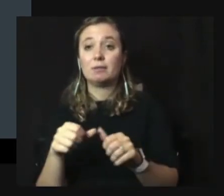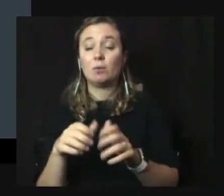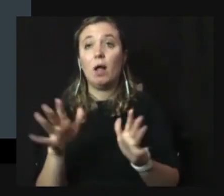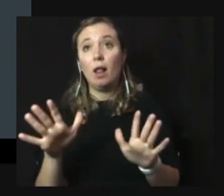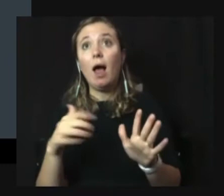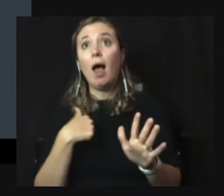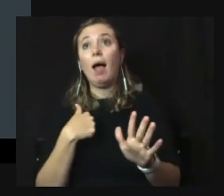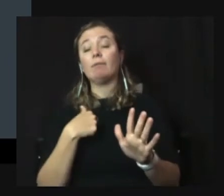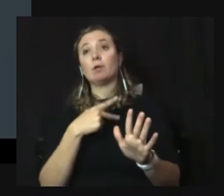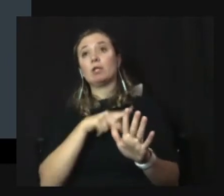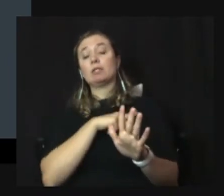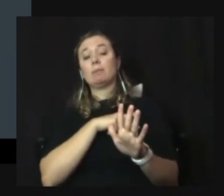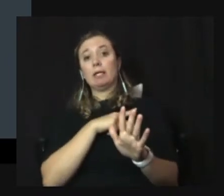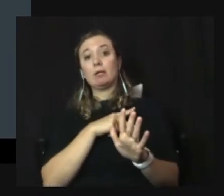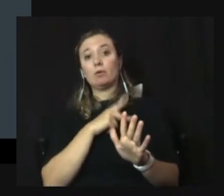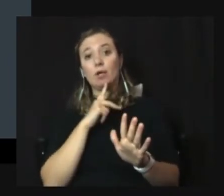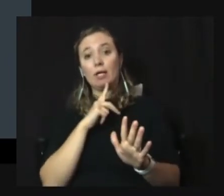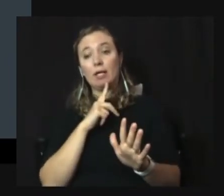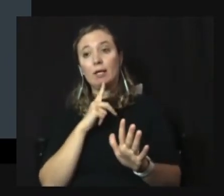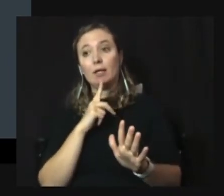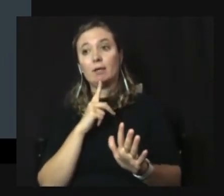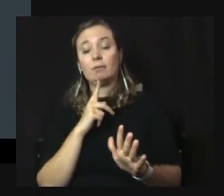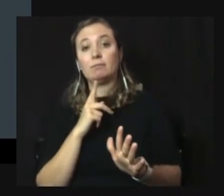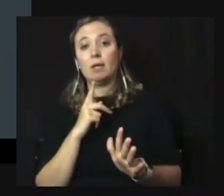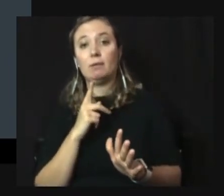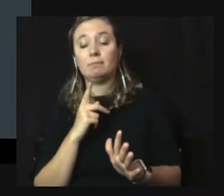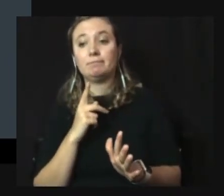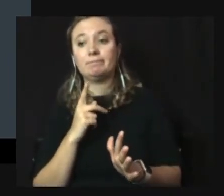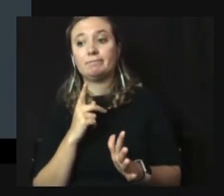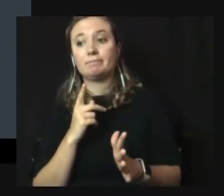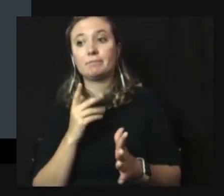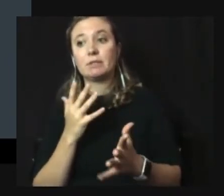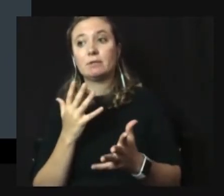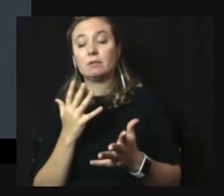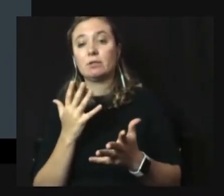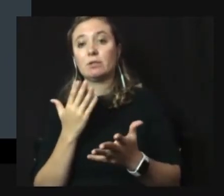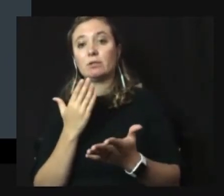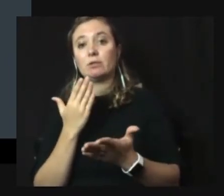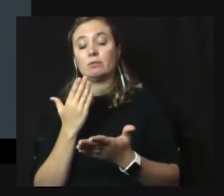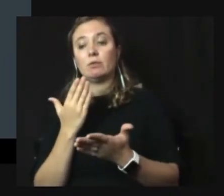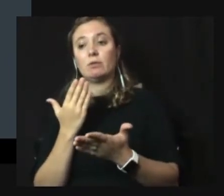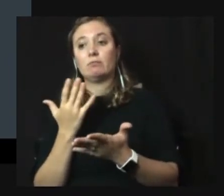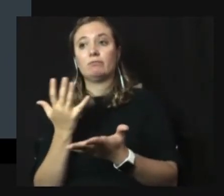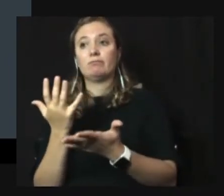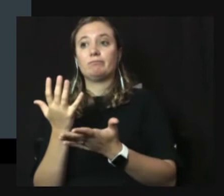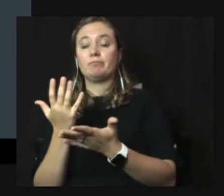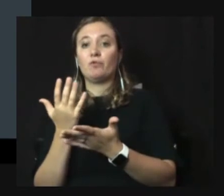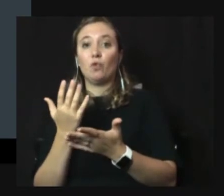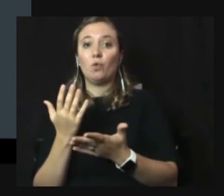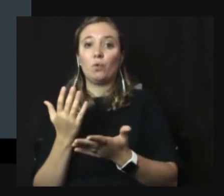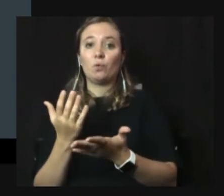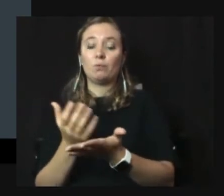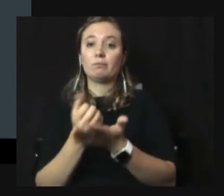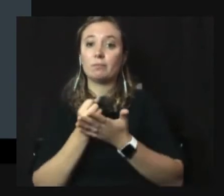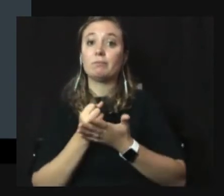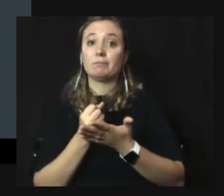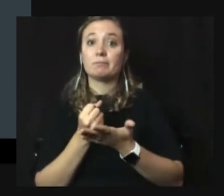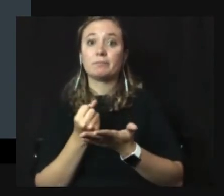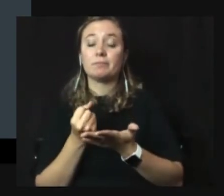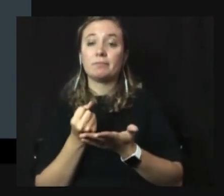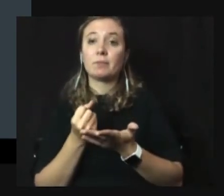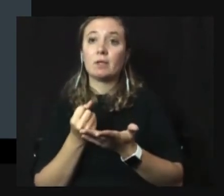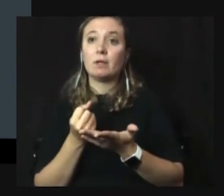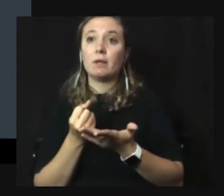with systems that have really appreciated what I bring and my husband brings as a neurodivergent person.